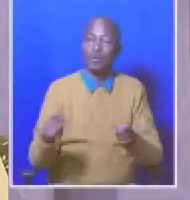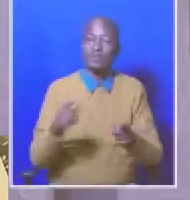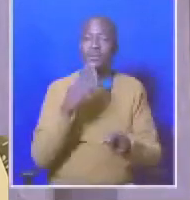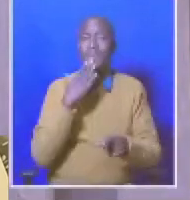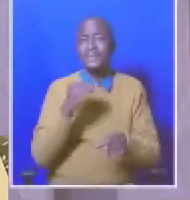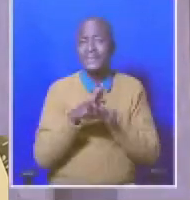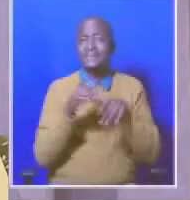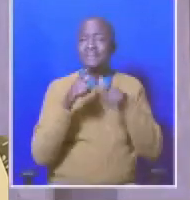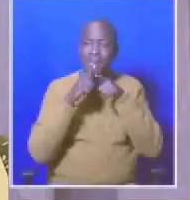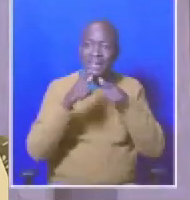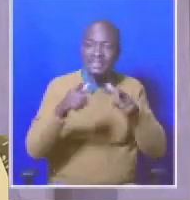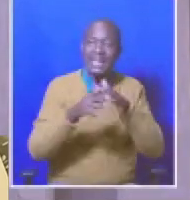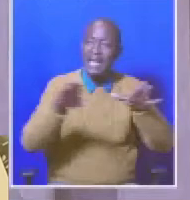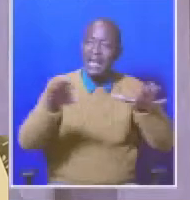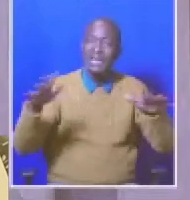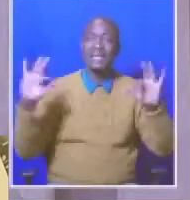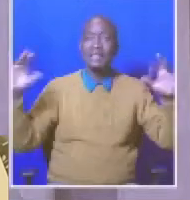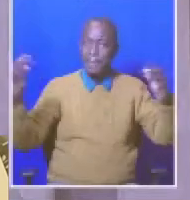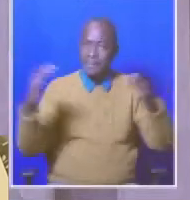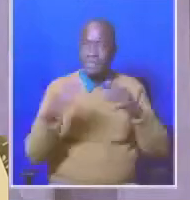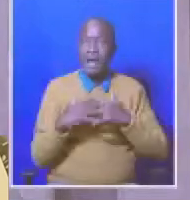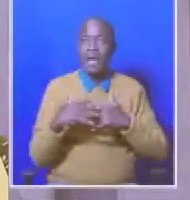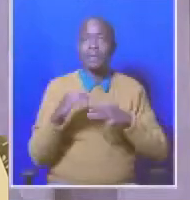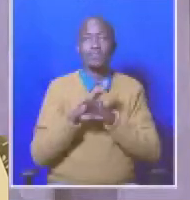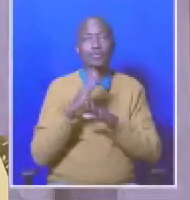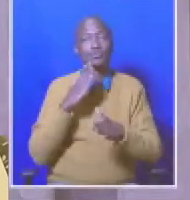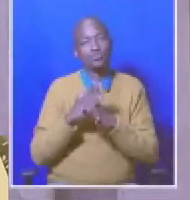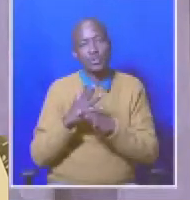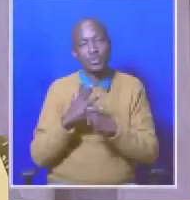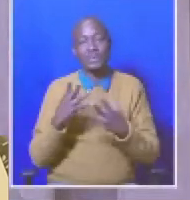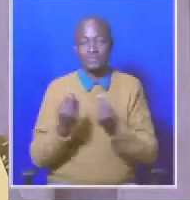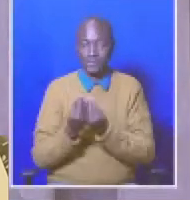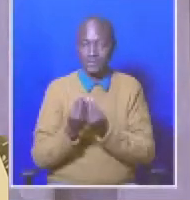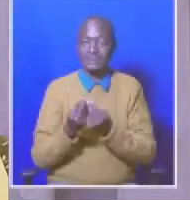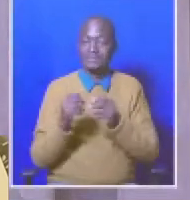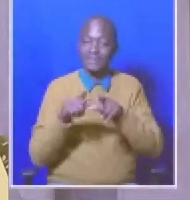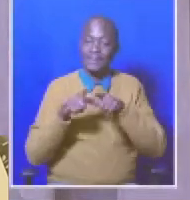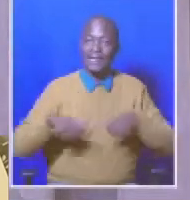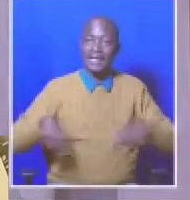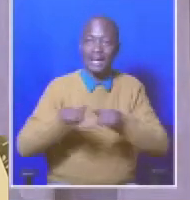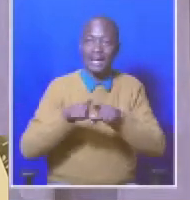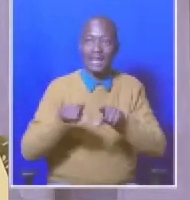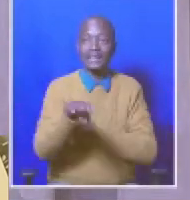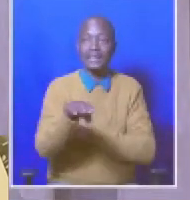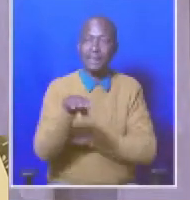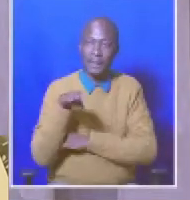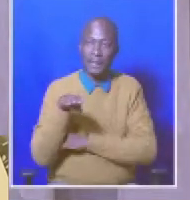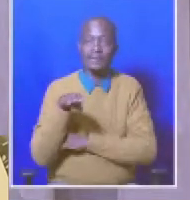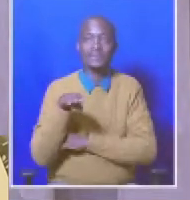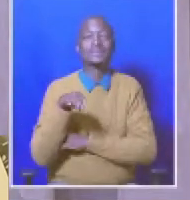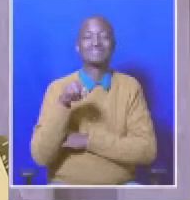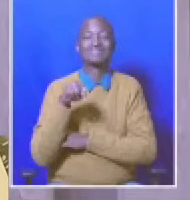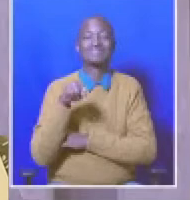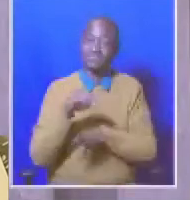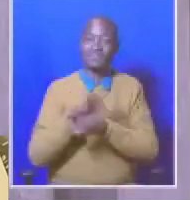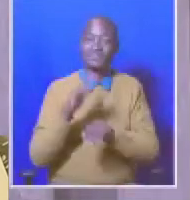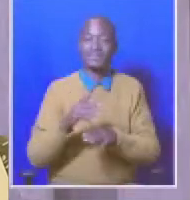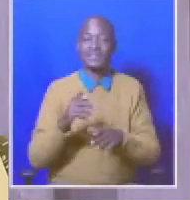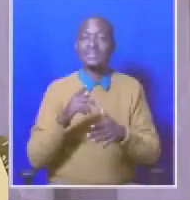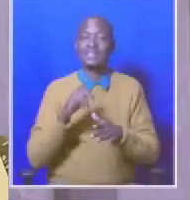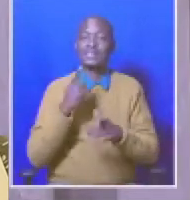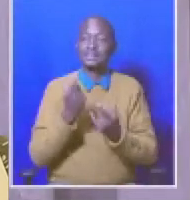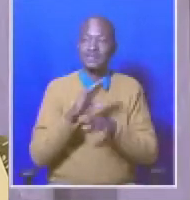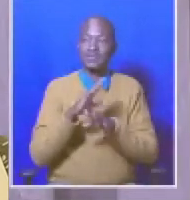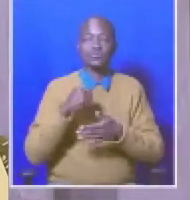ke beze, sisebenza futhi ne-land bank, nayo yenzele ukuthi sinede bonke abafuna